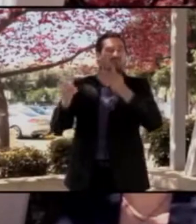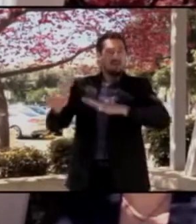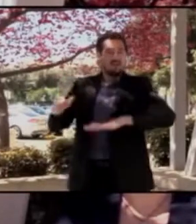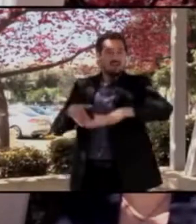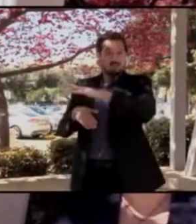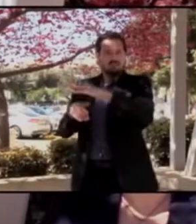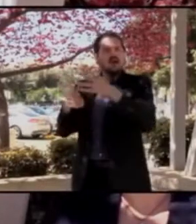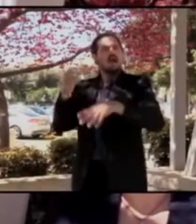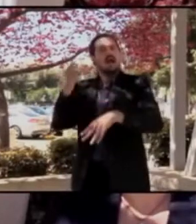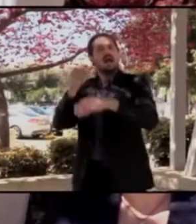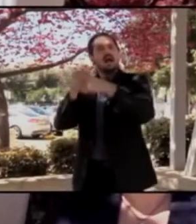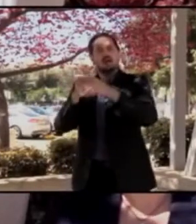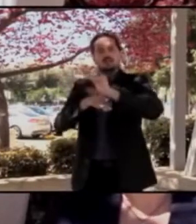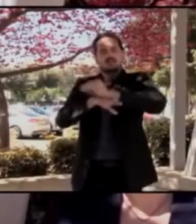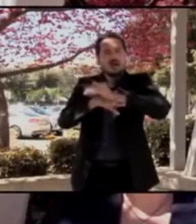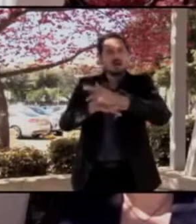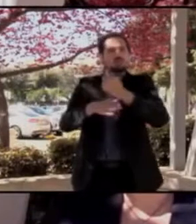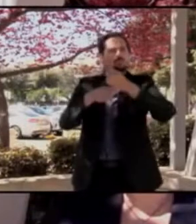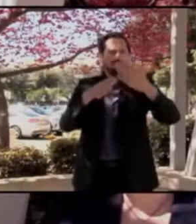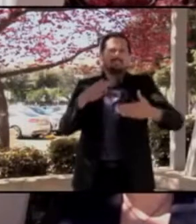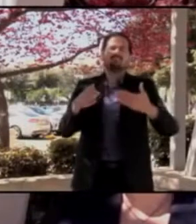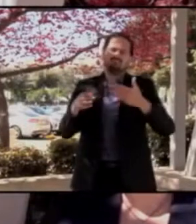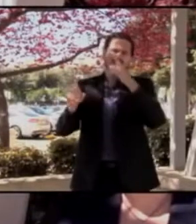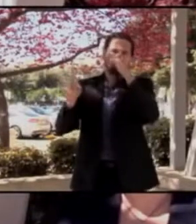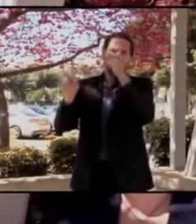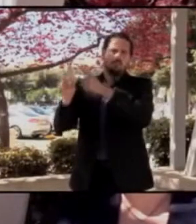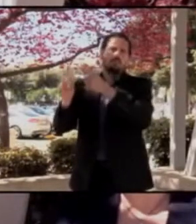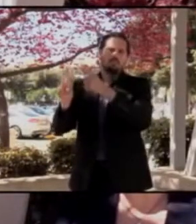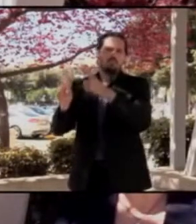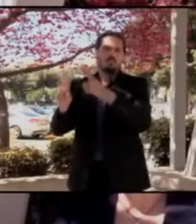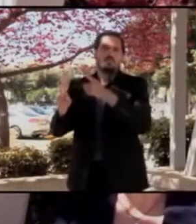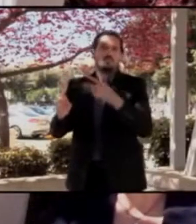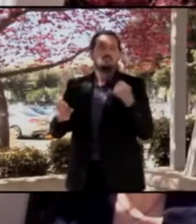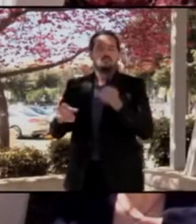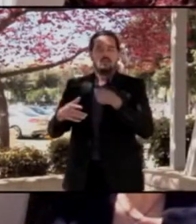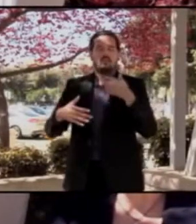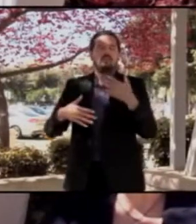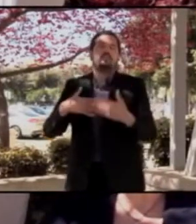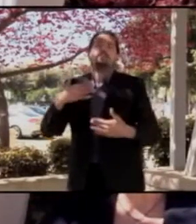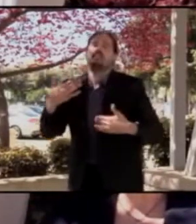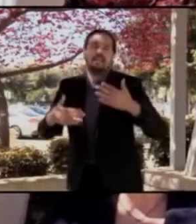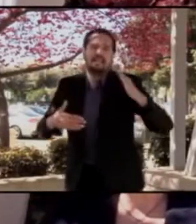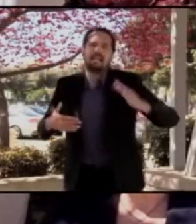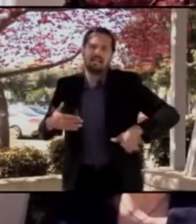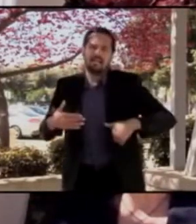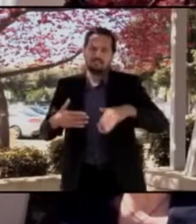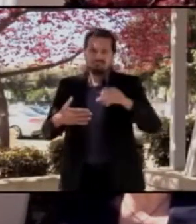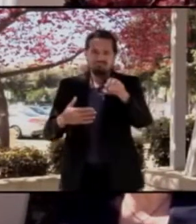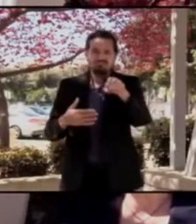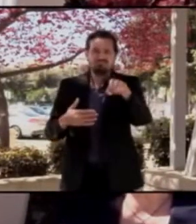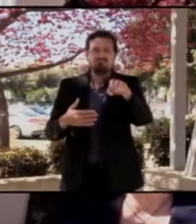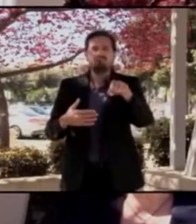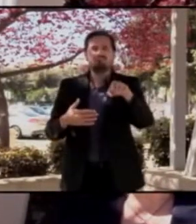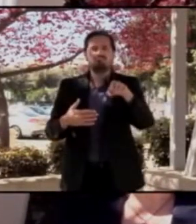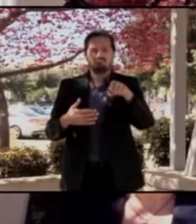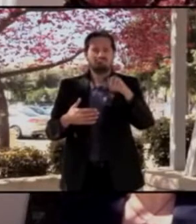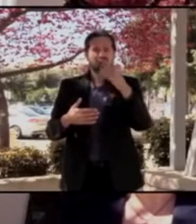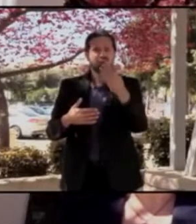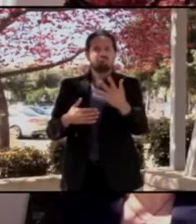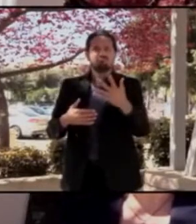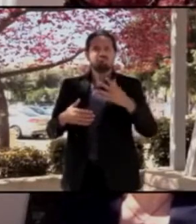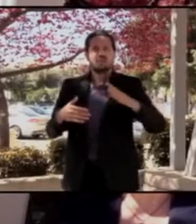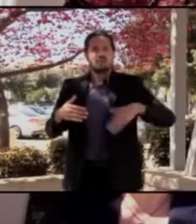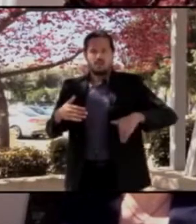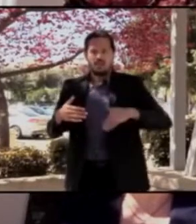at night, starting late, going into the evening. Again, making it really easy for people that are working during the week